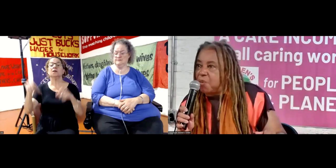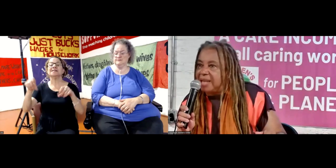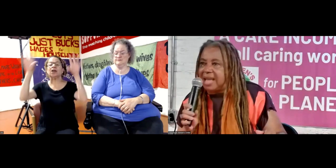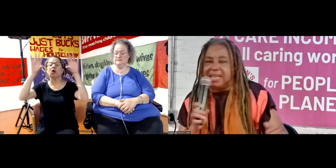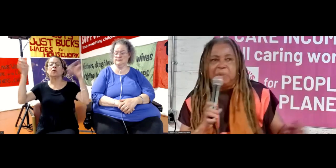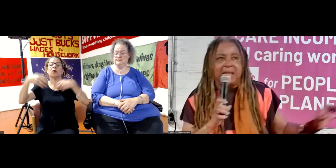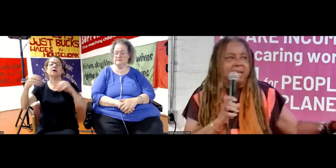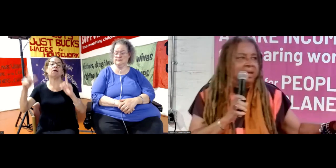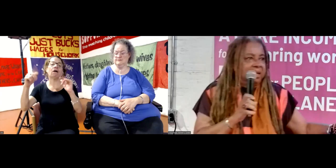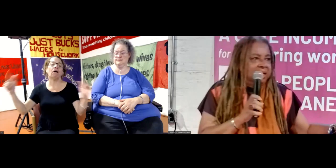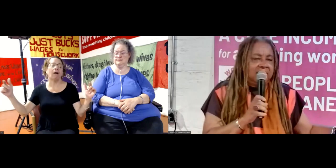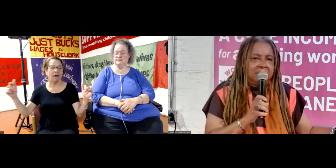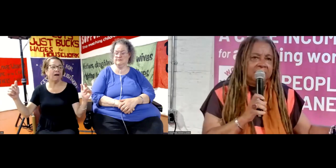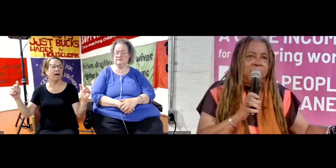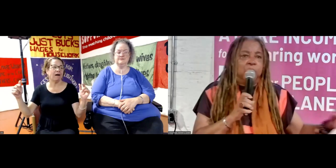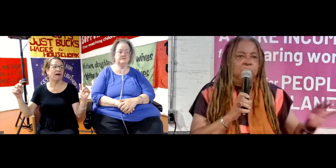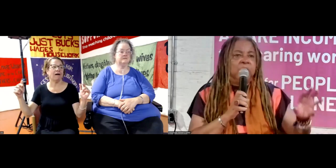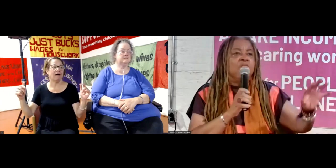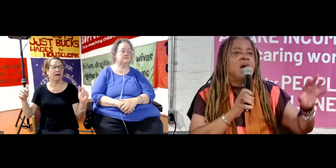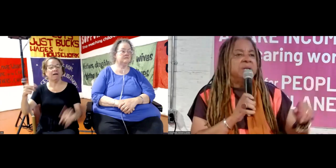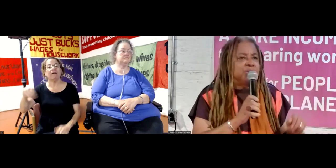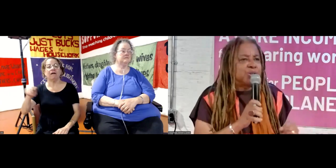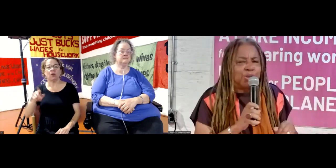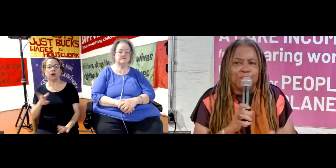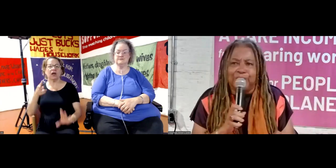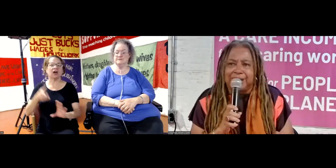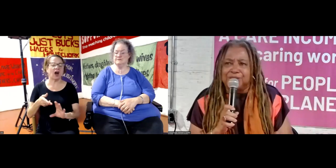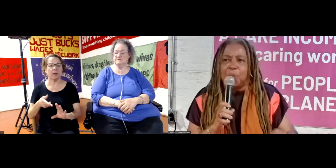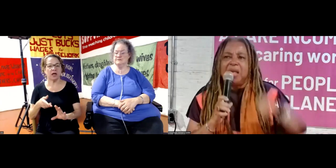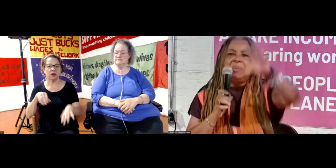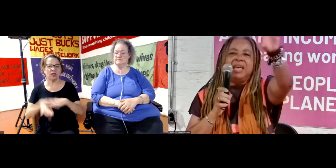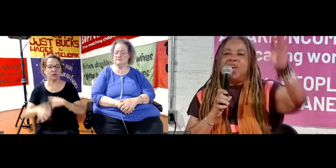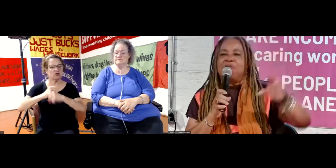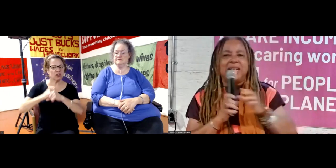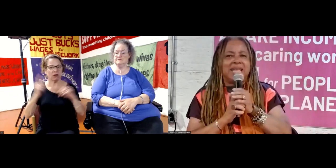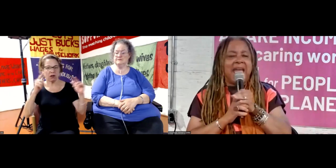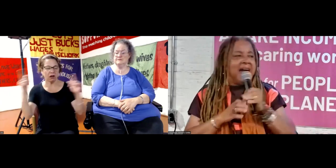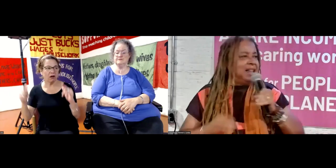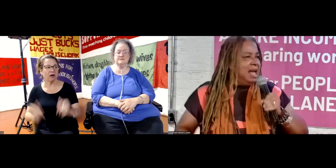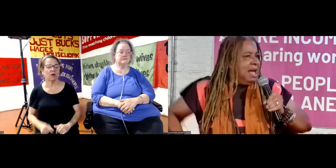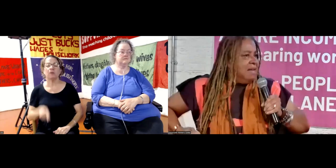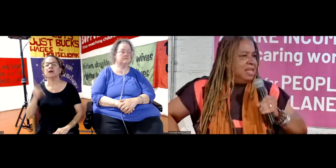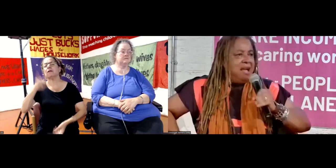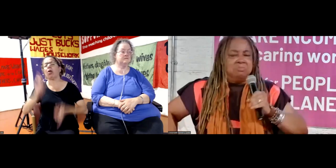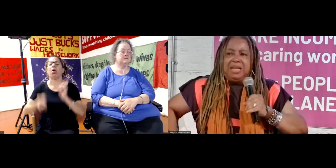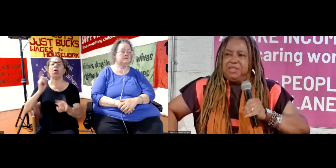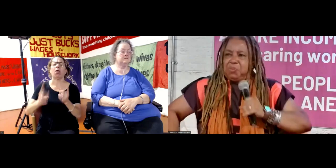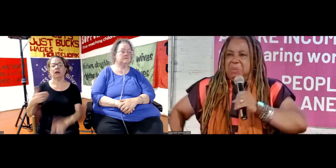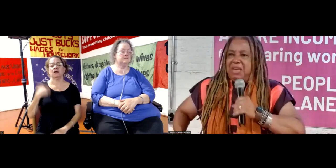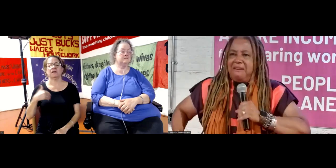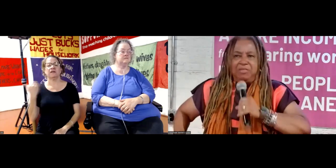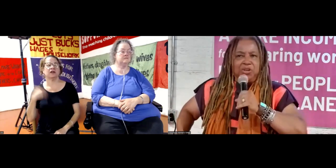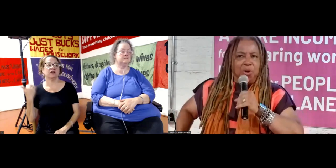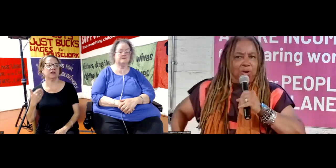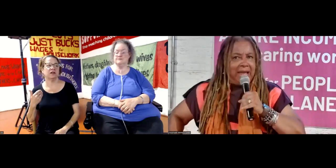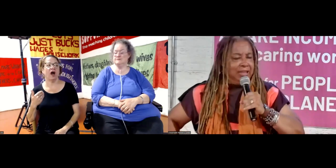office and whatnot. They'd be like, we're going to come and do security. So we'll be in there raising hell. And the young bloods would be